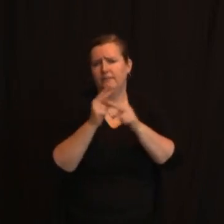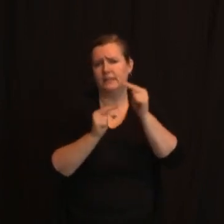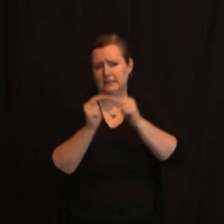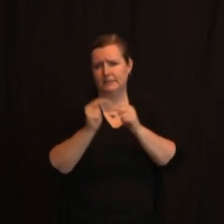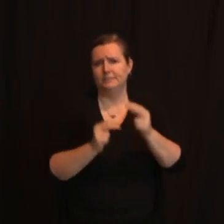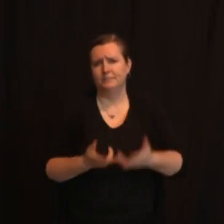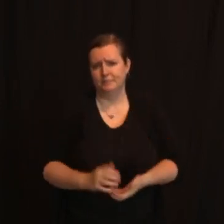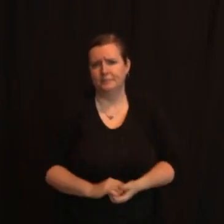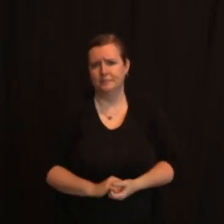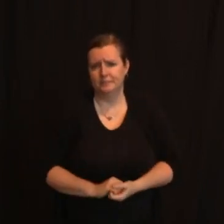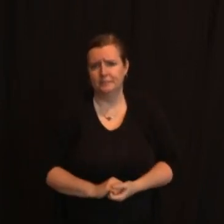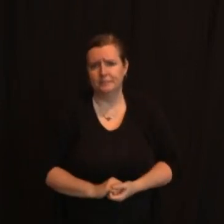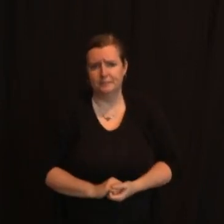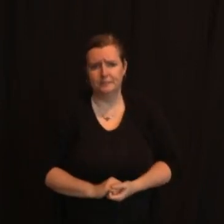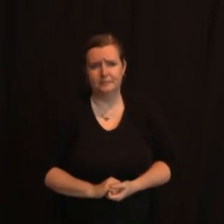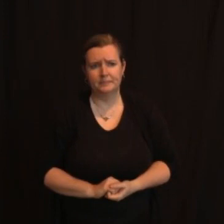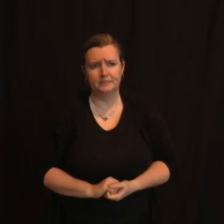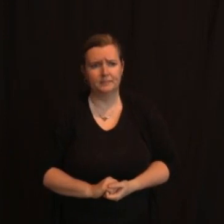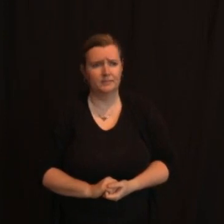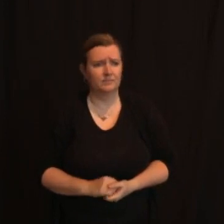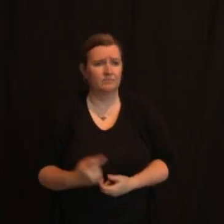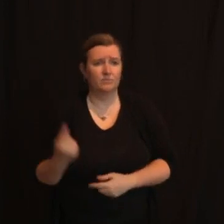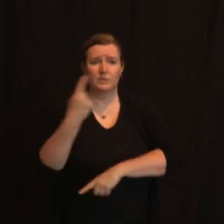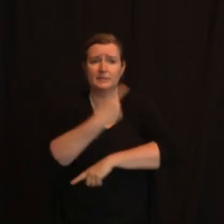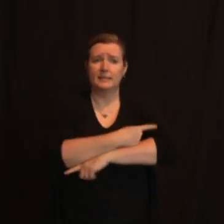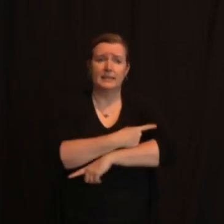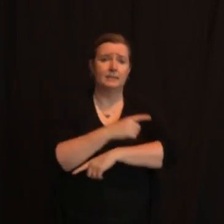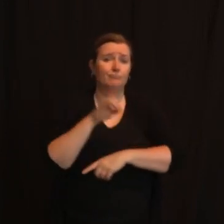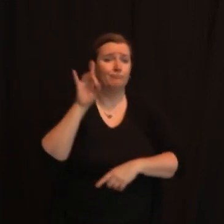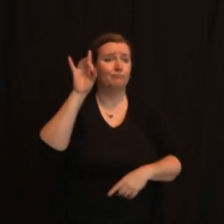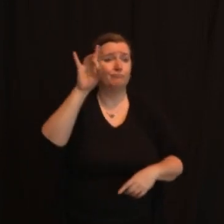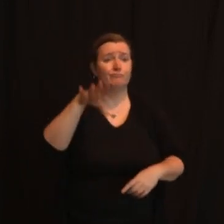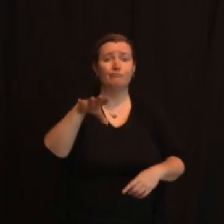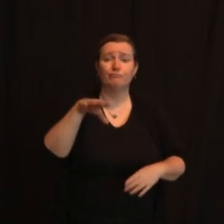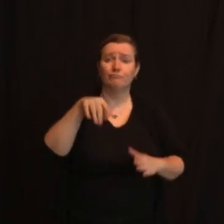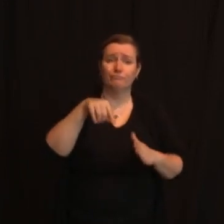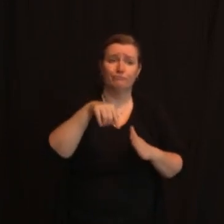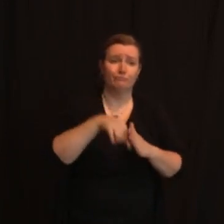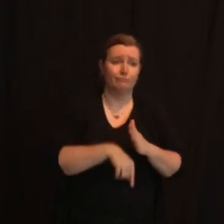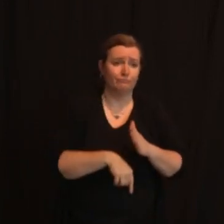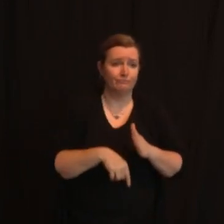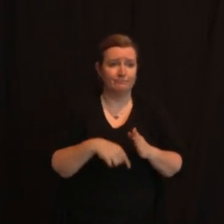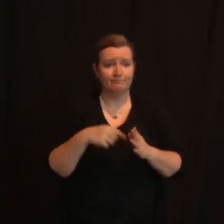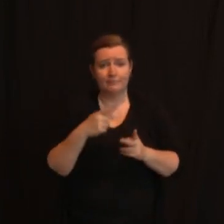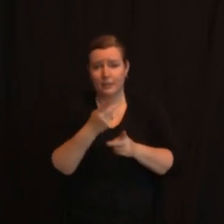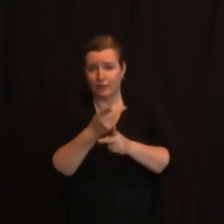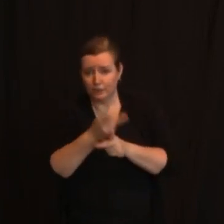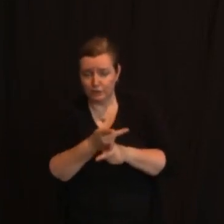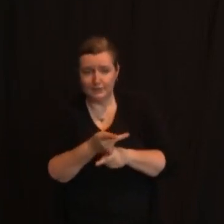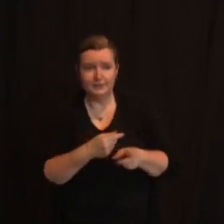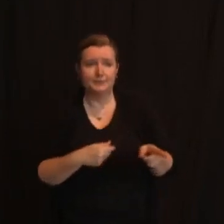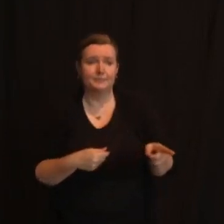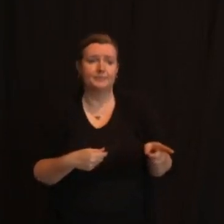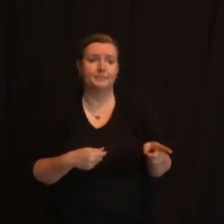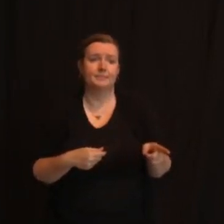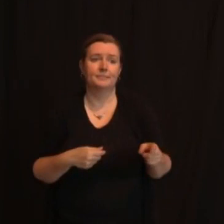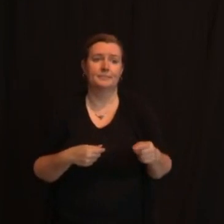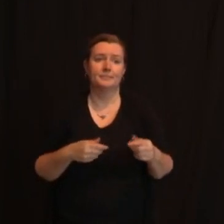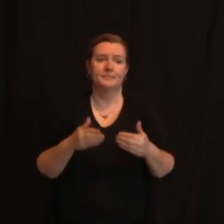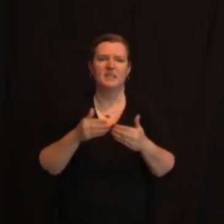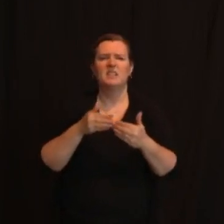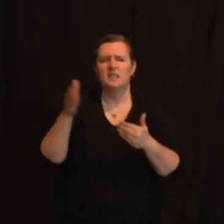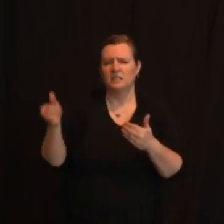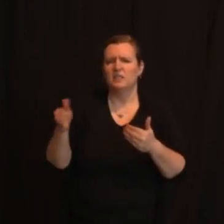a one-day deep emphasis on testing protocols. But Judy, with that. Sure. First of all, the phase